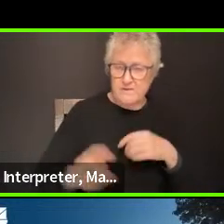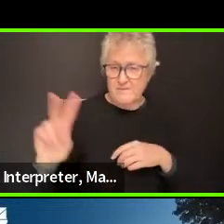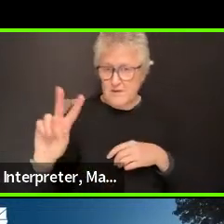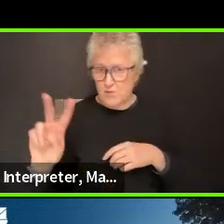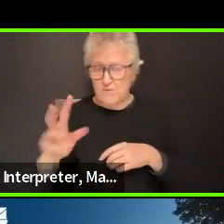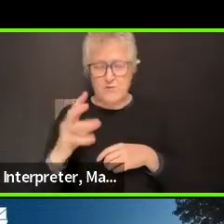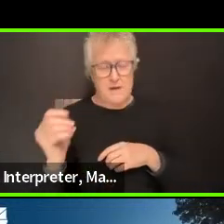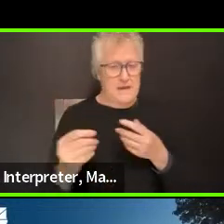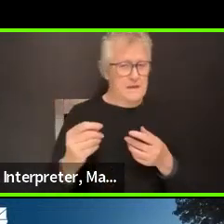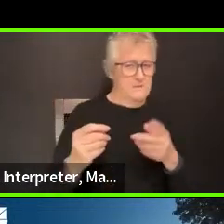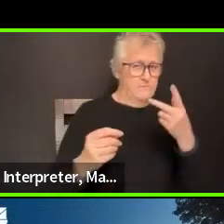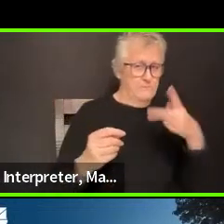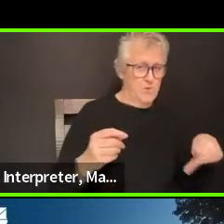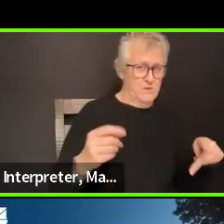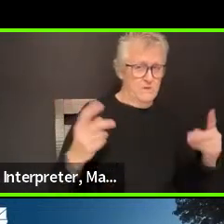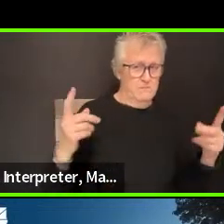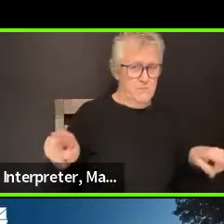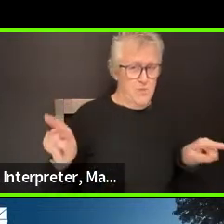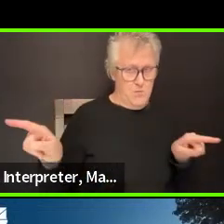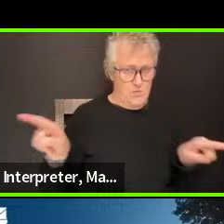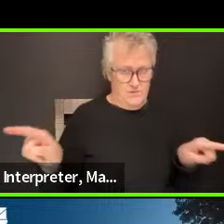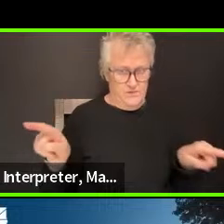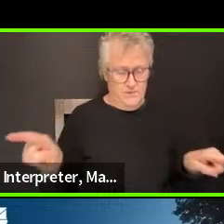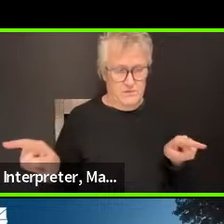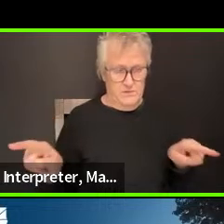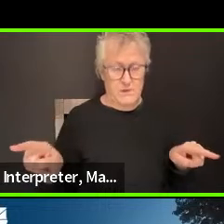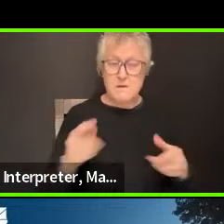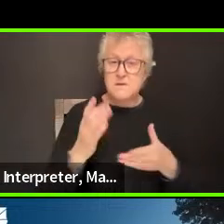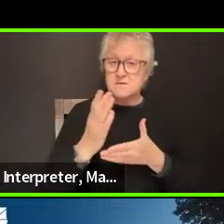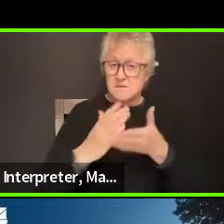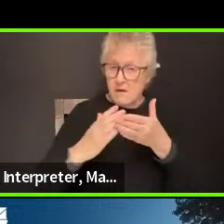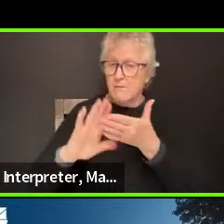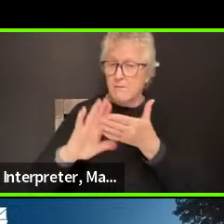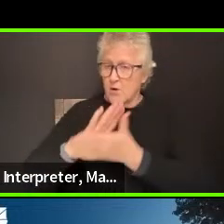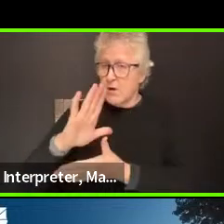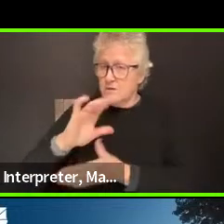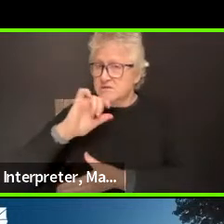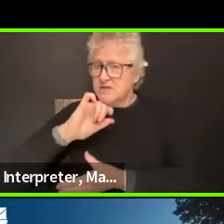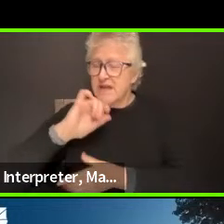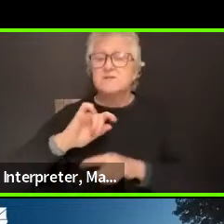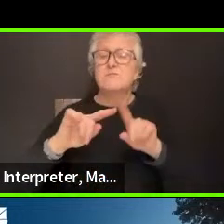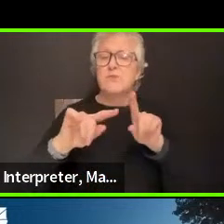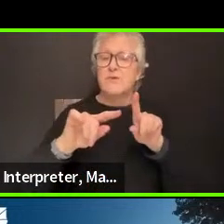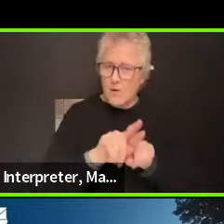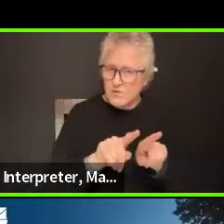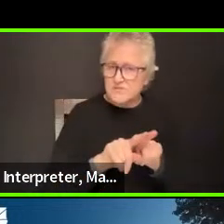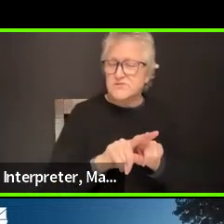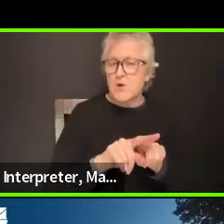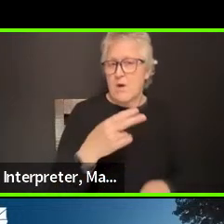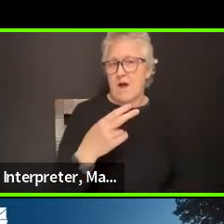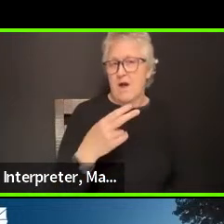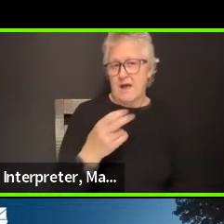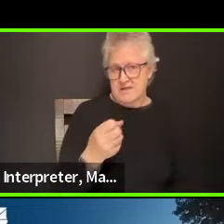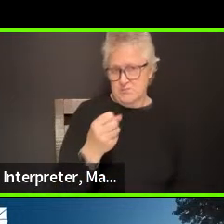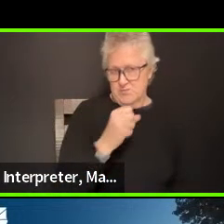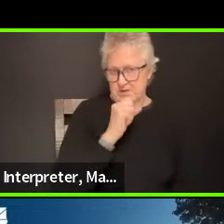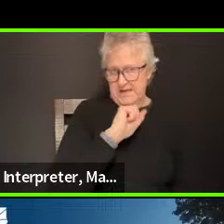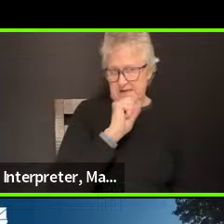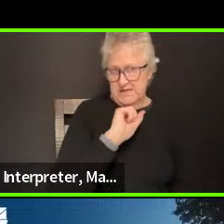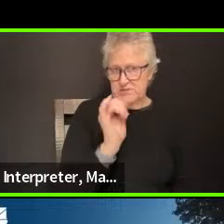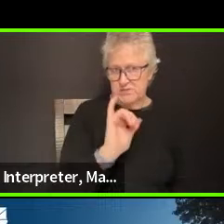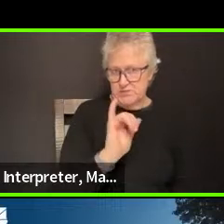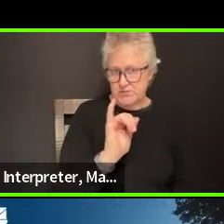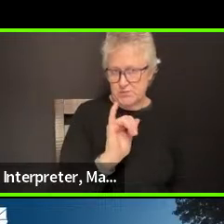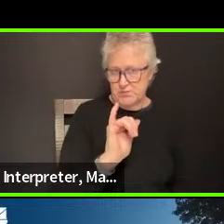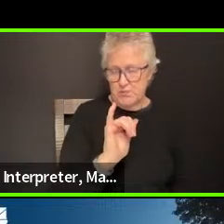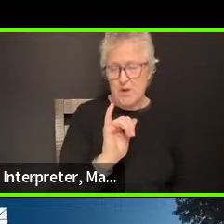see not only just, you know, some college age students, yes, but also high schoolers that live in the